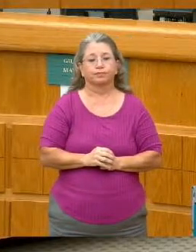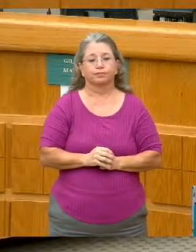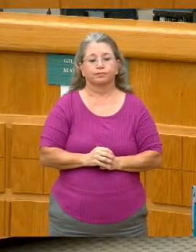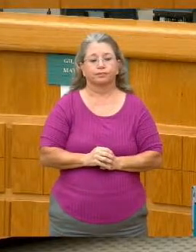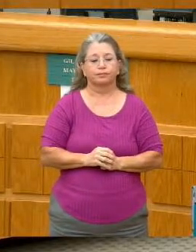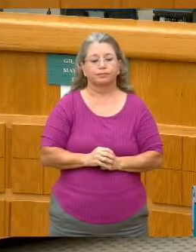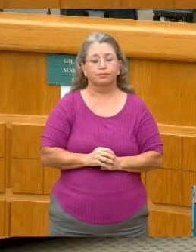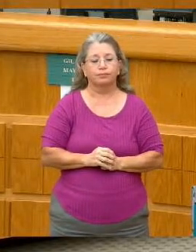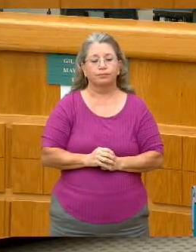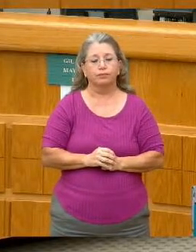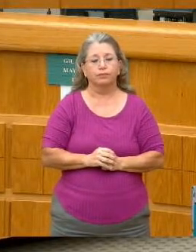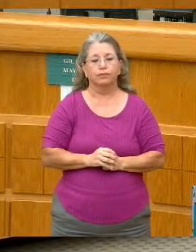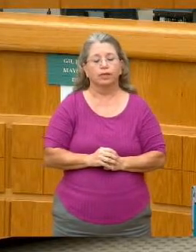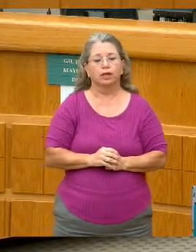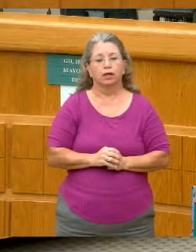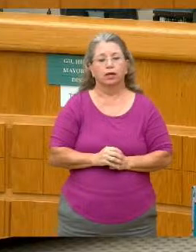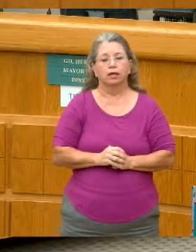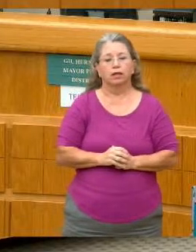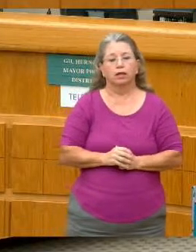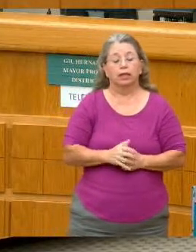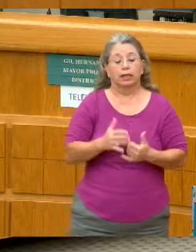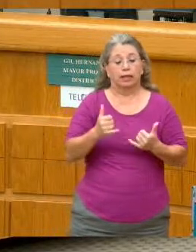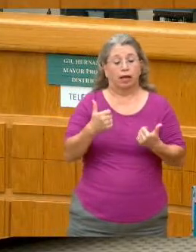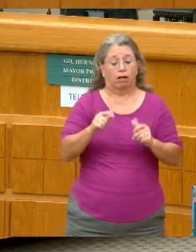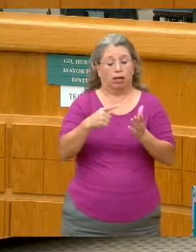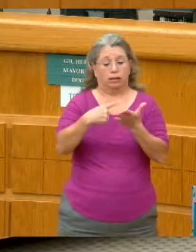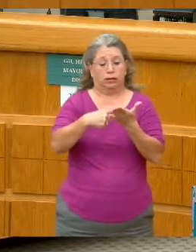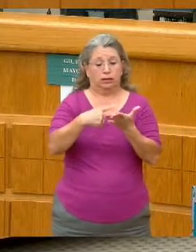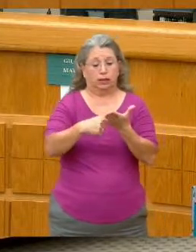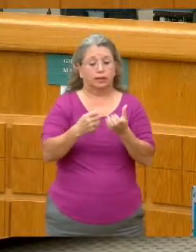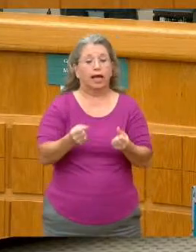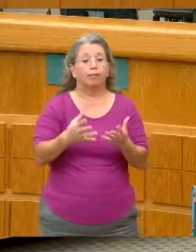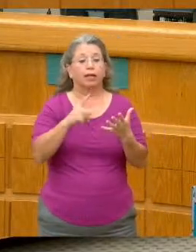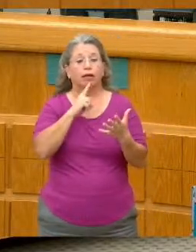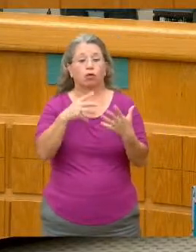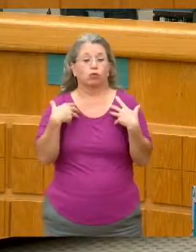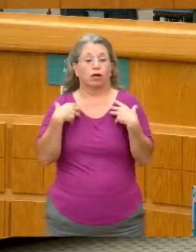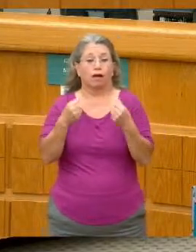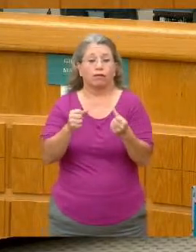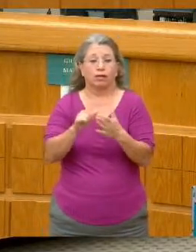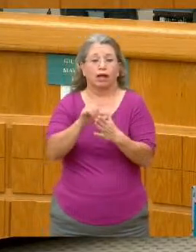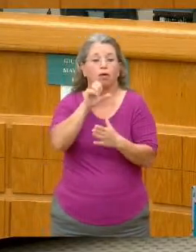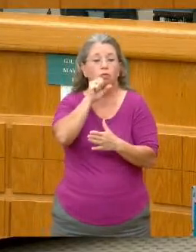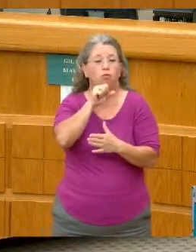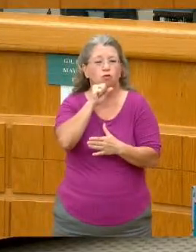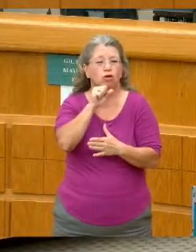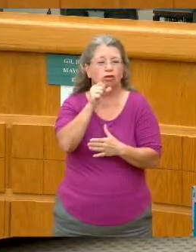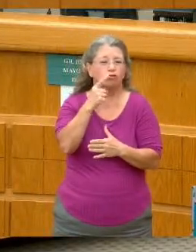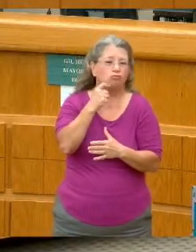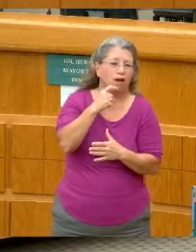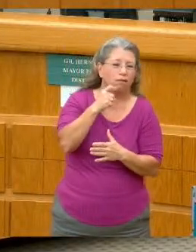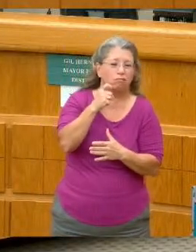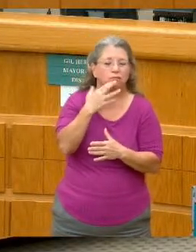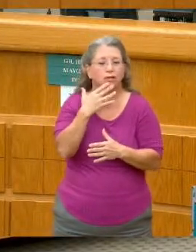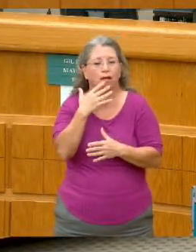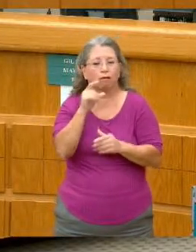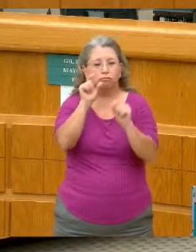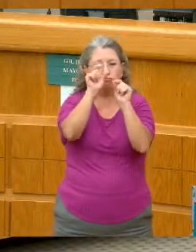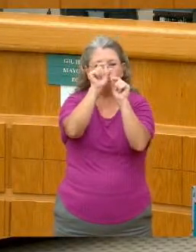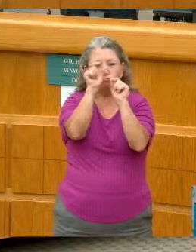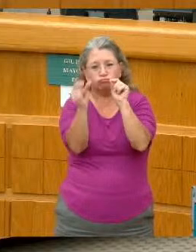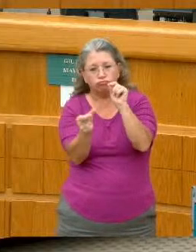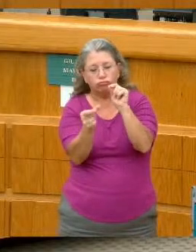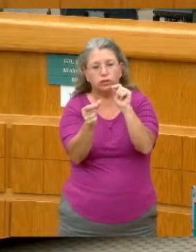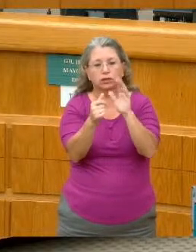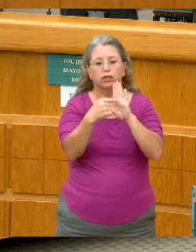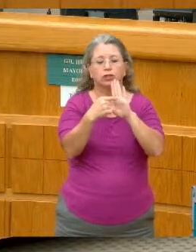at how we're doing in terms of recovered cases. And so the orange slice, or the reddish-orange slice in this chart, shows active